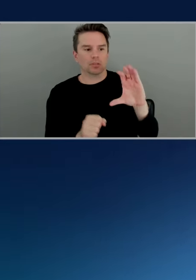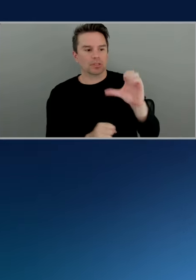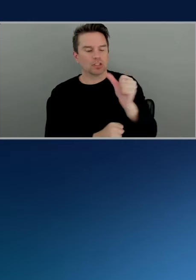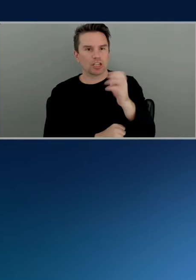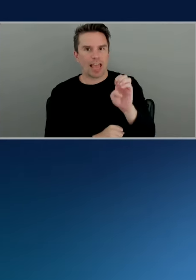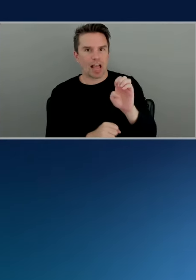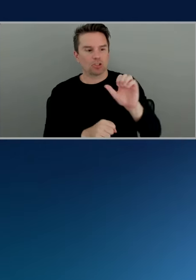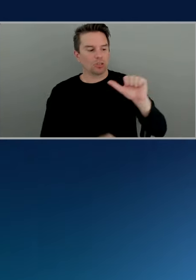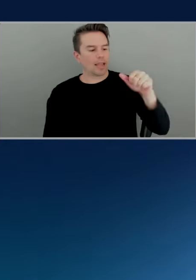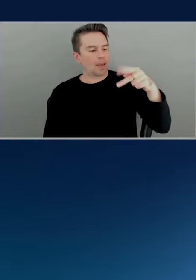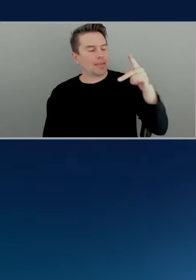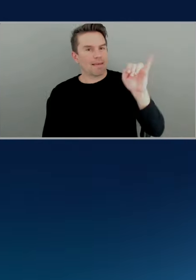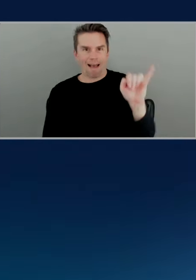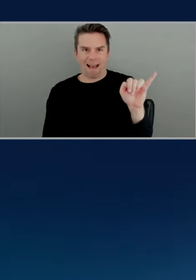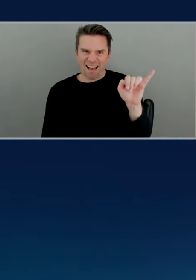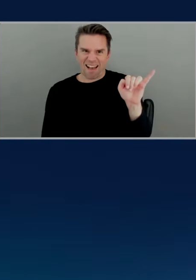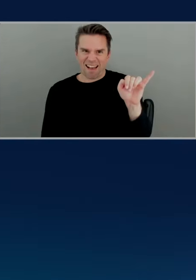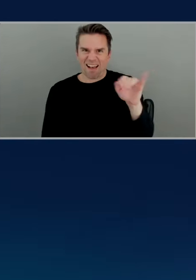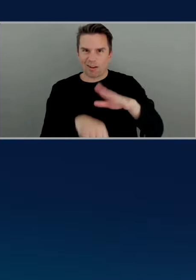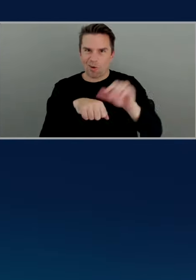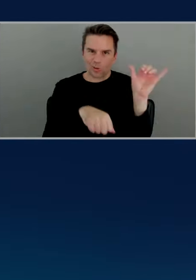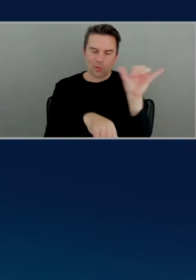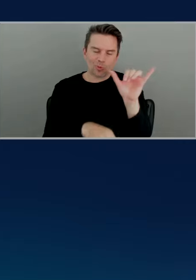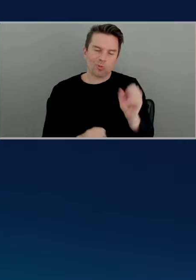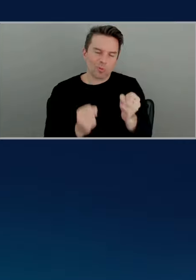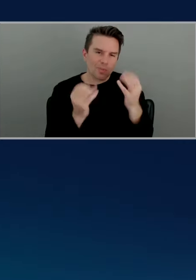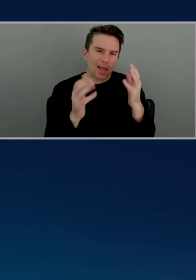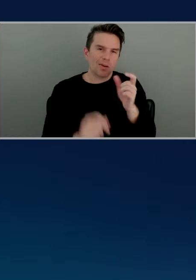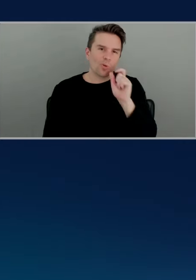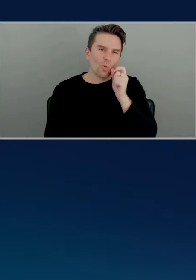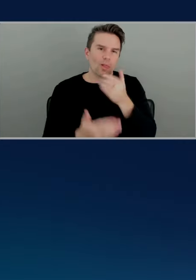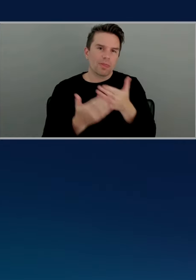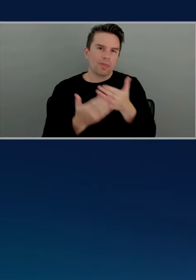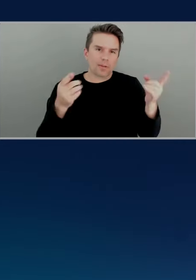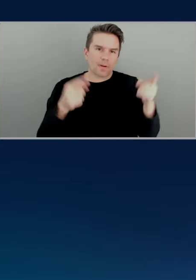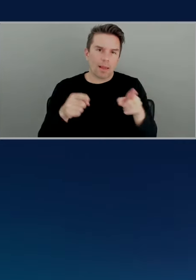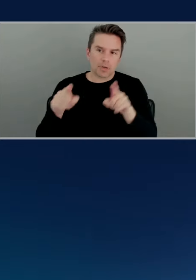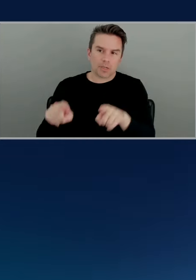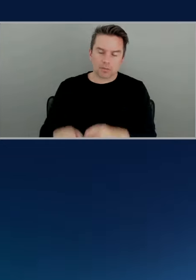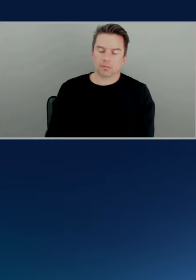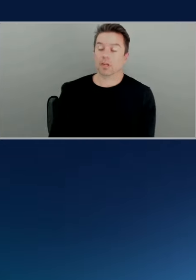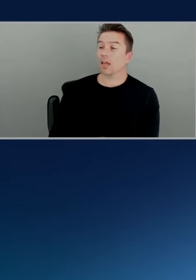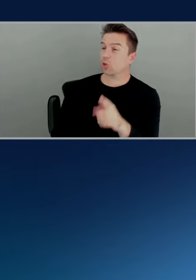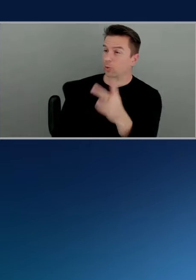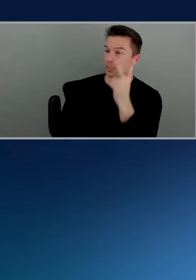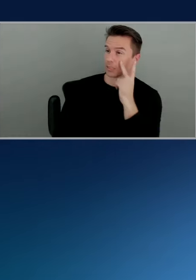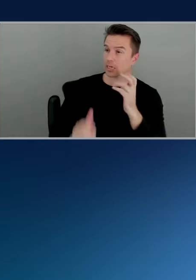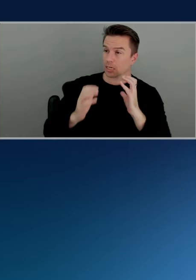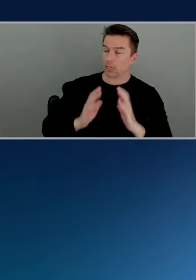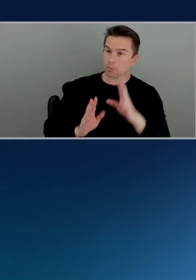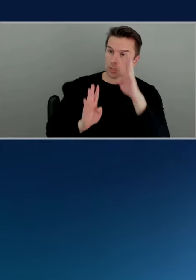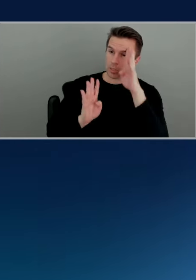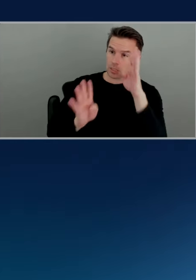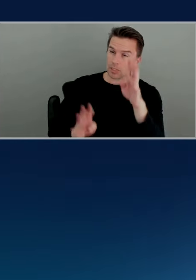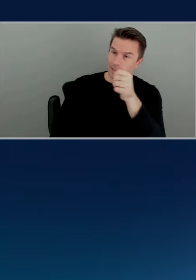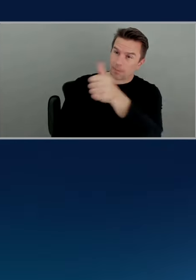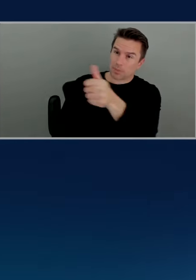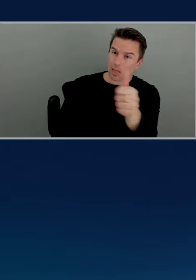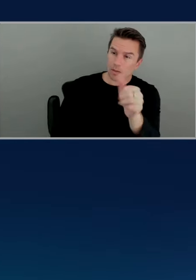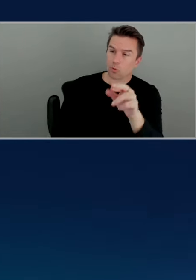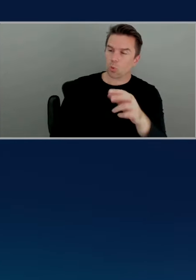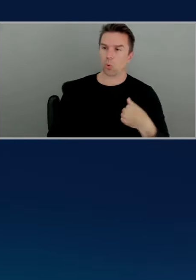that are happening. So let's. That is cool. Is that something that you're seeing customers come up with on their own, or do we have blog posts